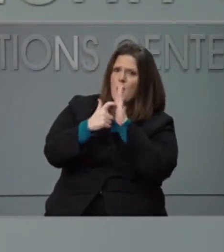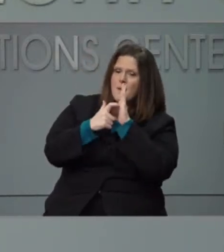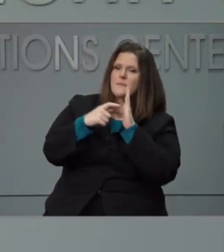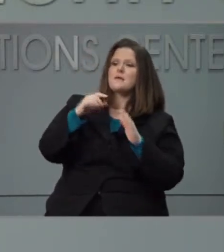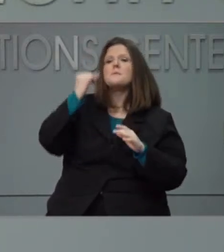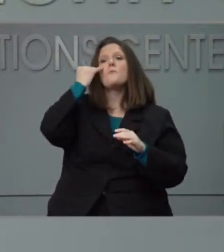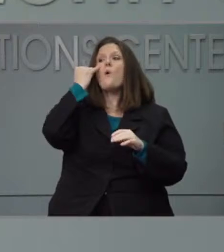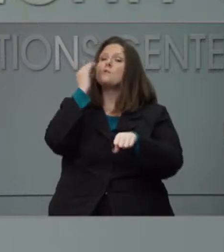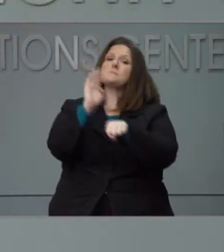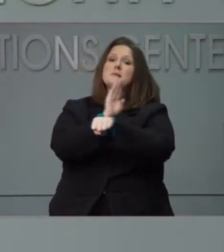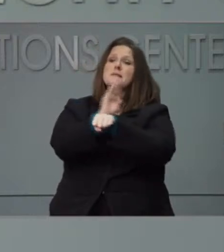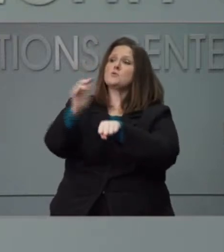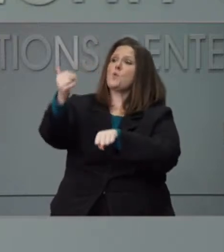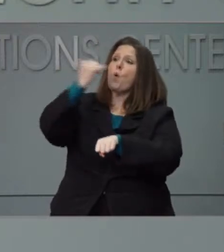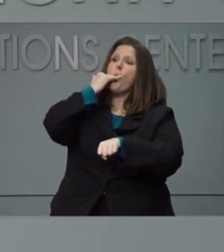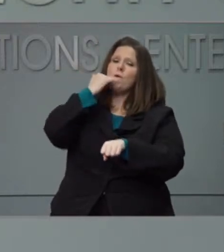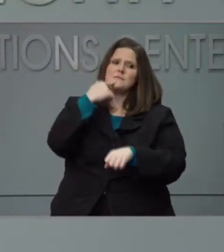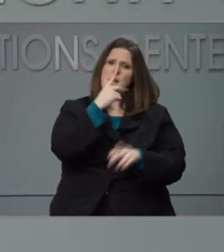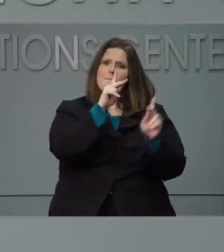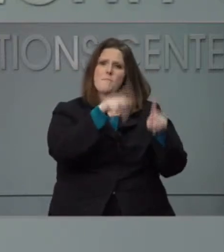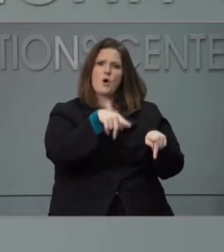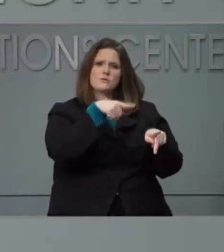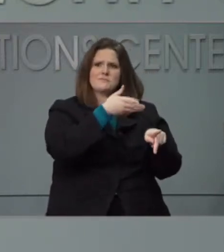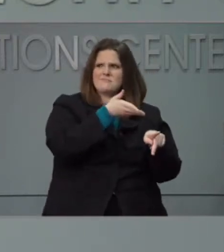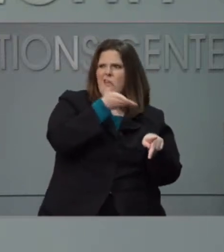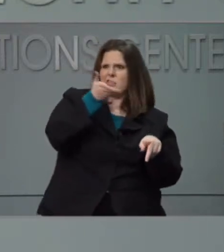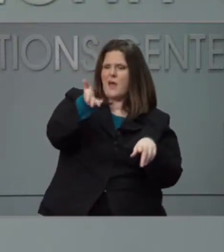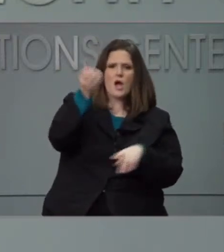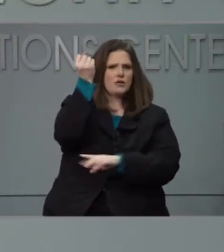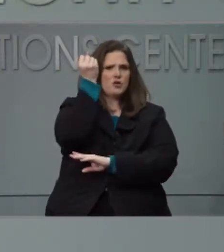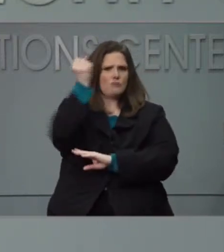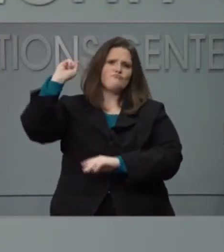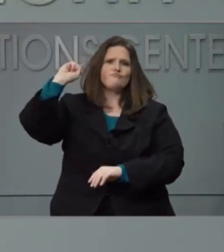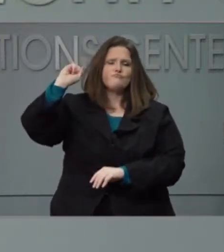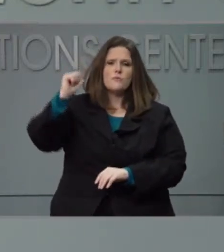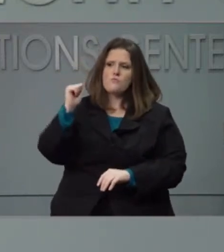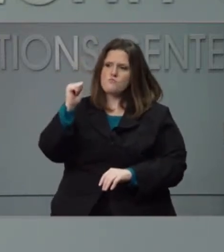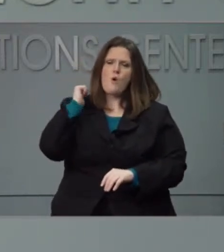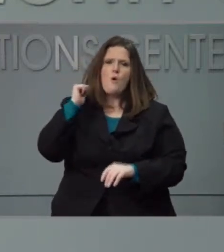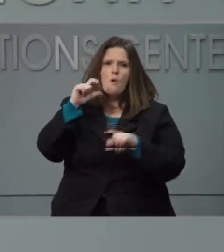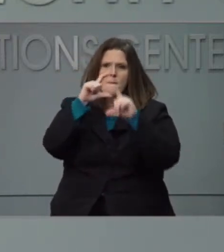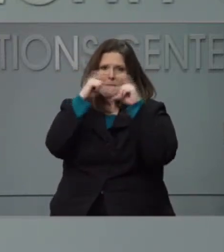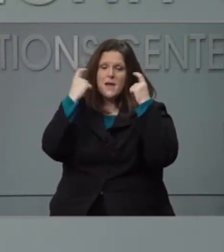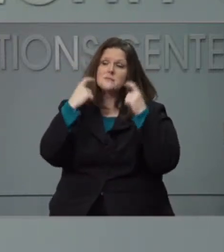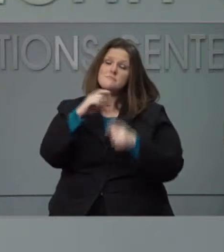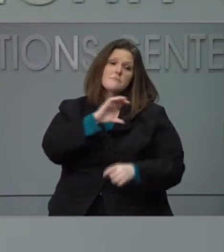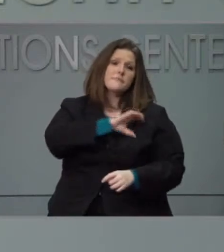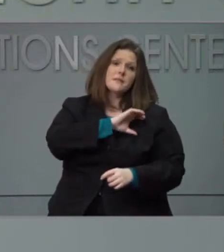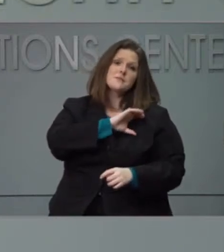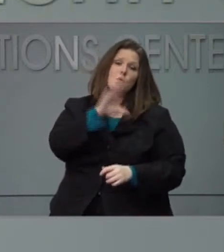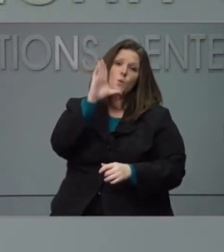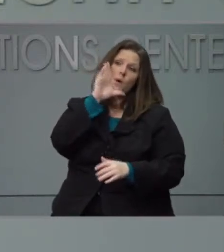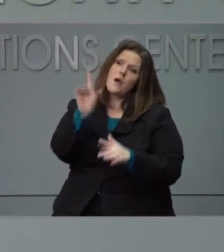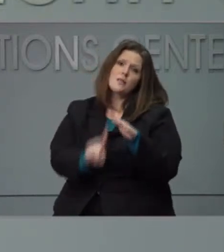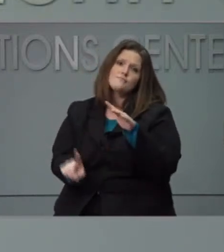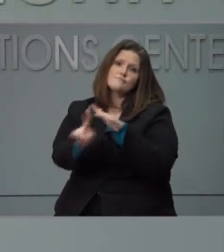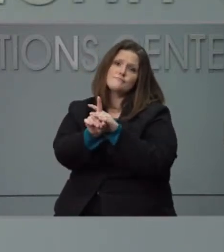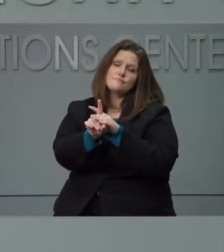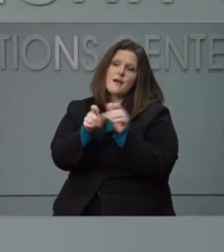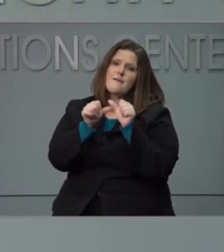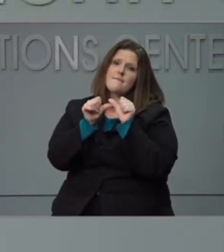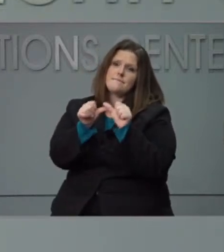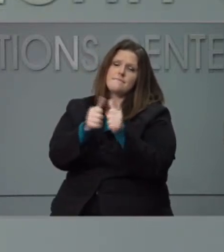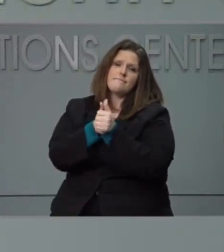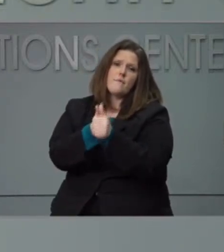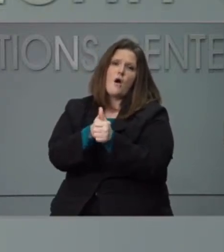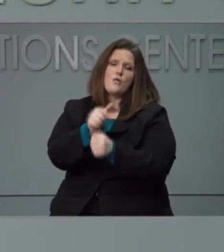retail establishment saying that someone is there who will not wear a mask, we will go and use the